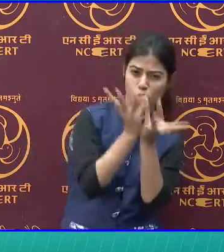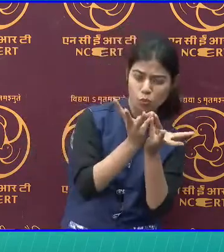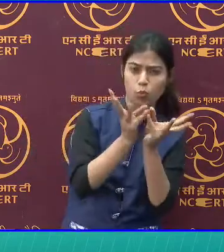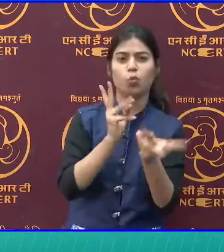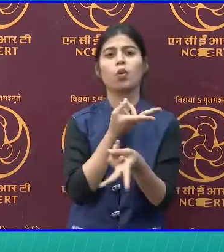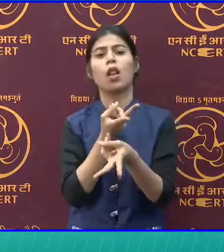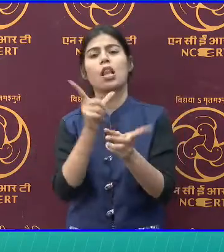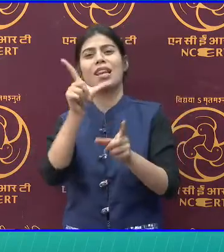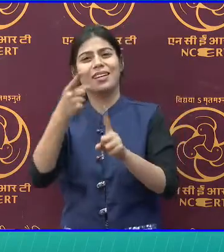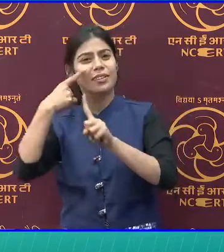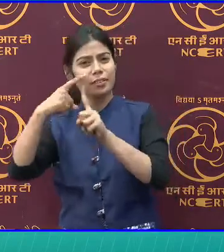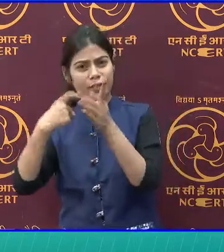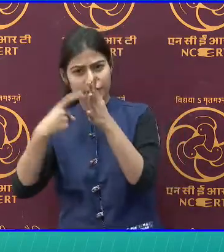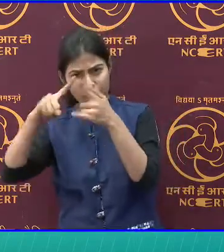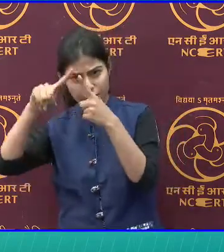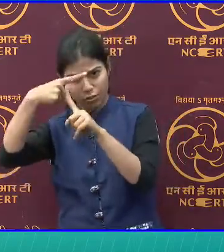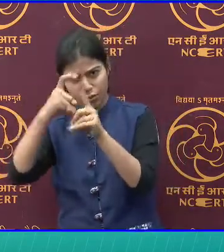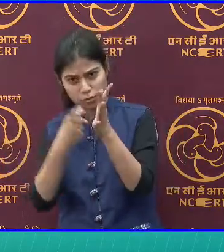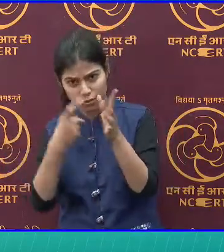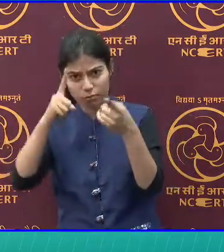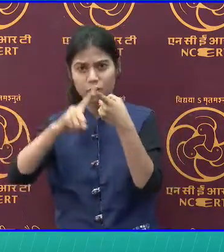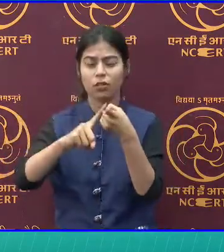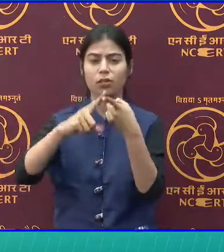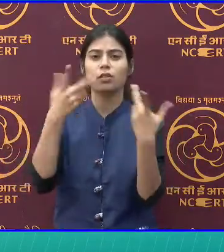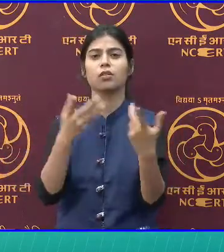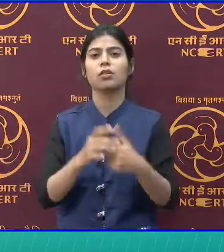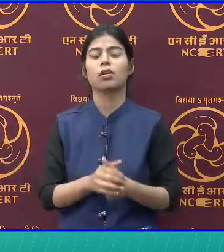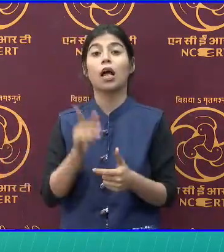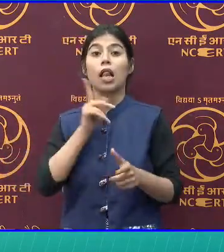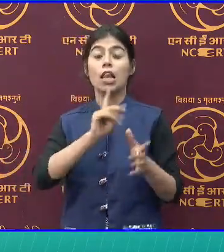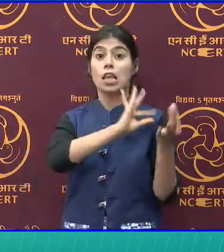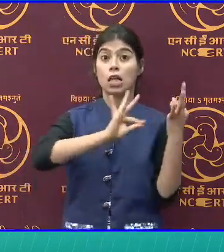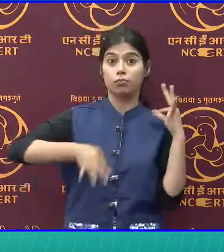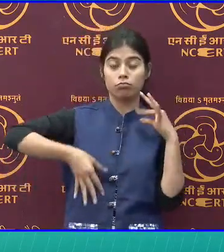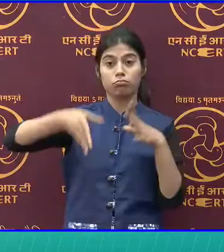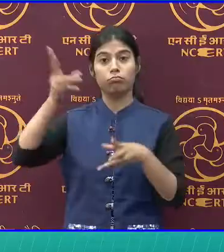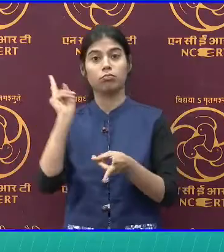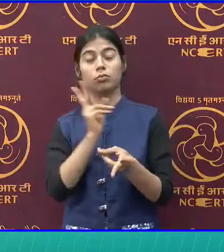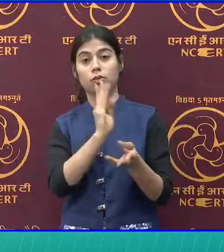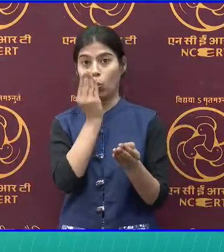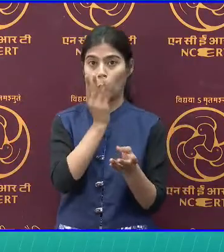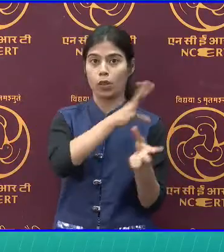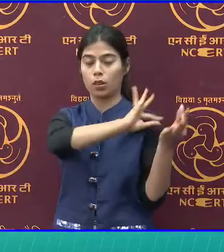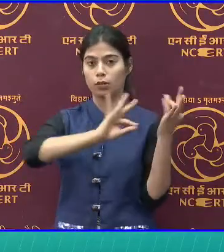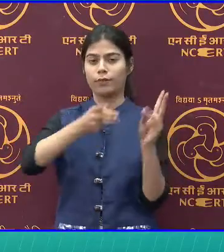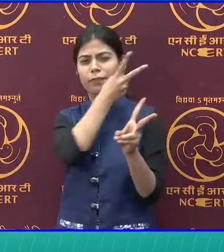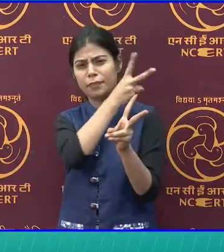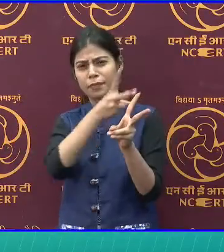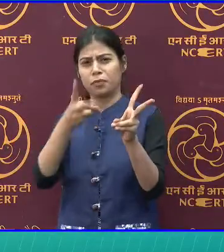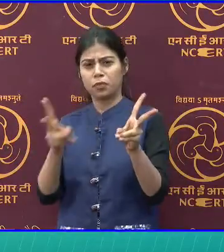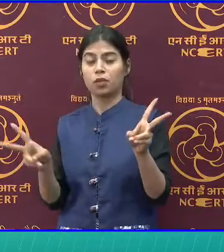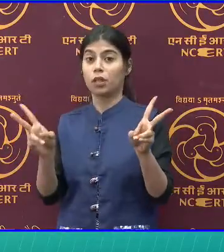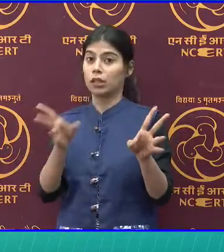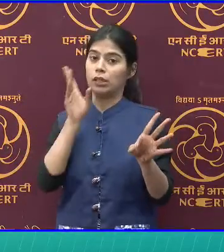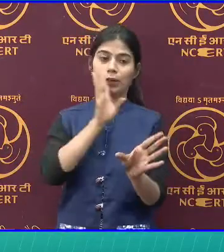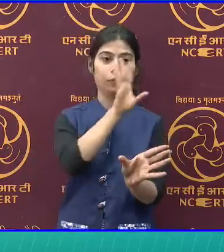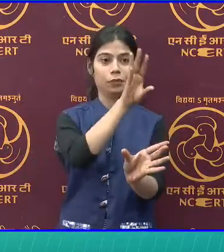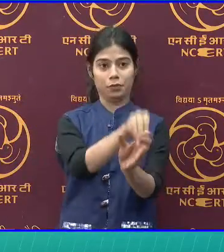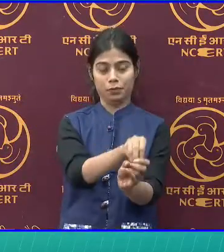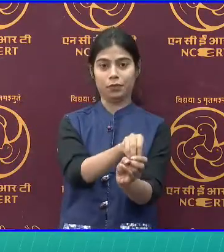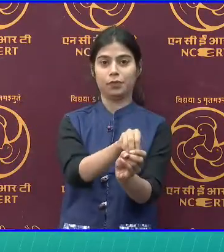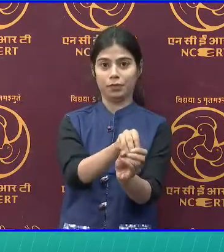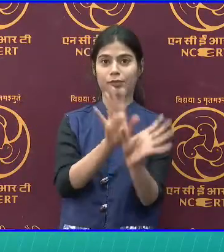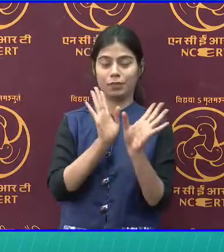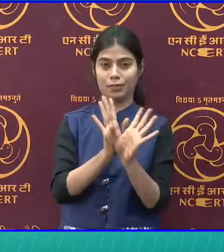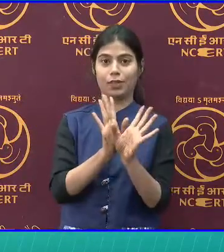see the literature, and you can see the religion, the religious issues. So many more things you can you can